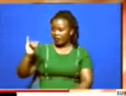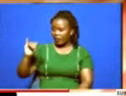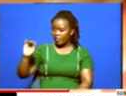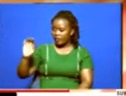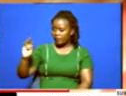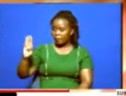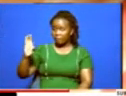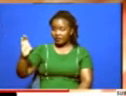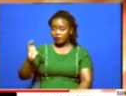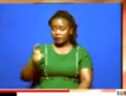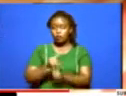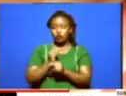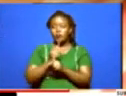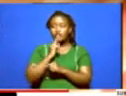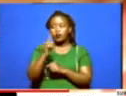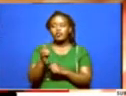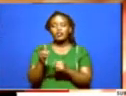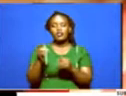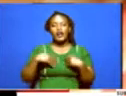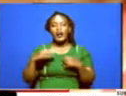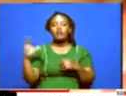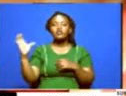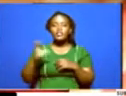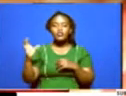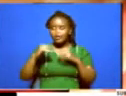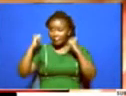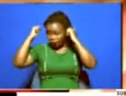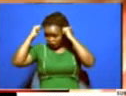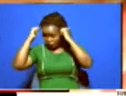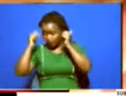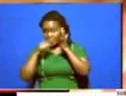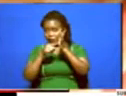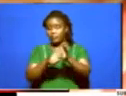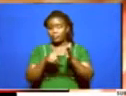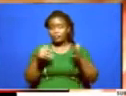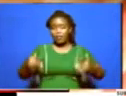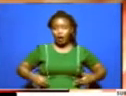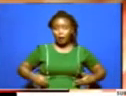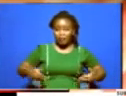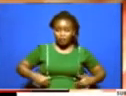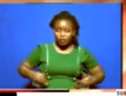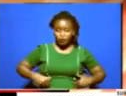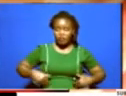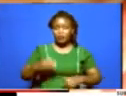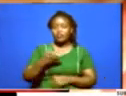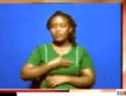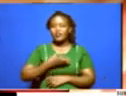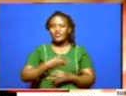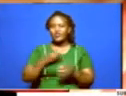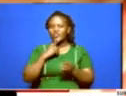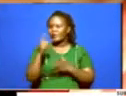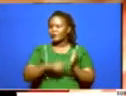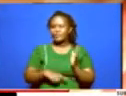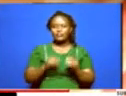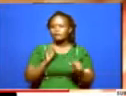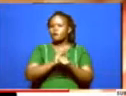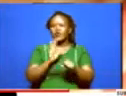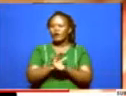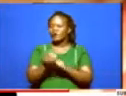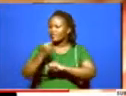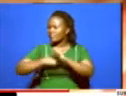to facilitate civic education, especially among the youth. The council argues that not much has been done